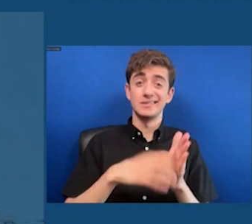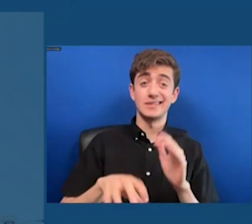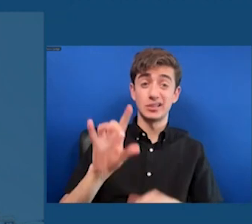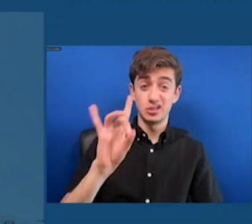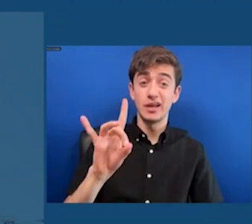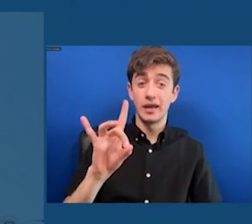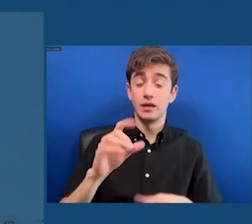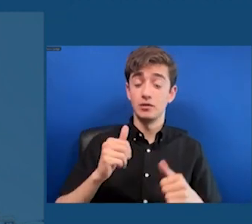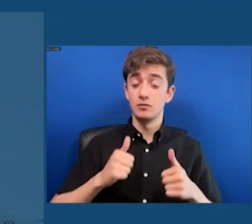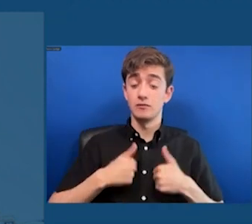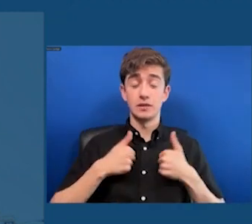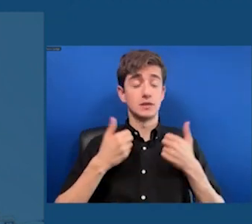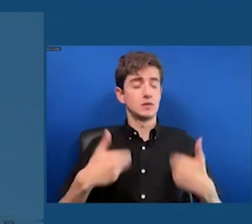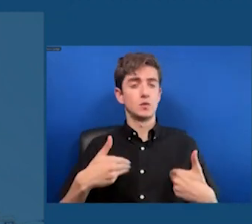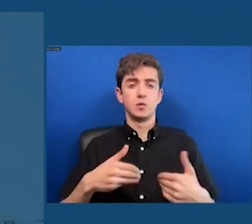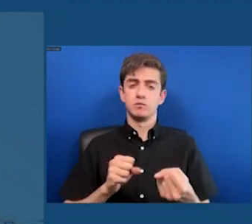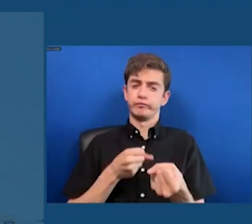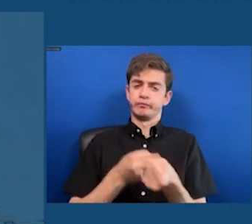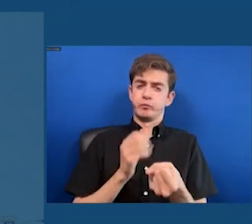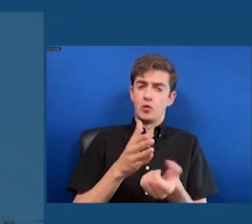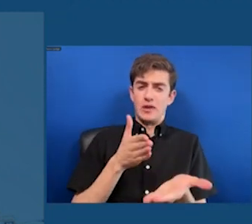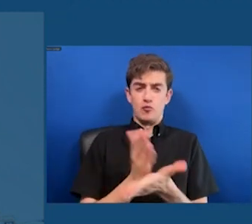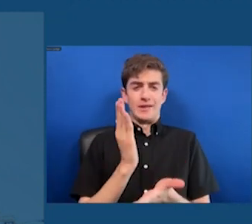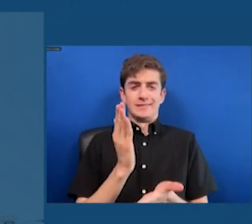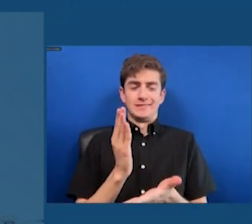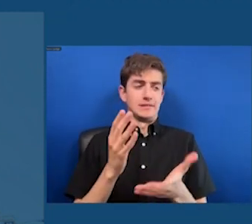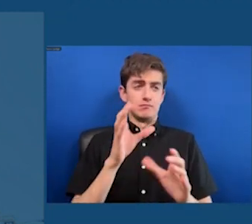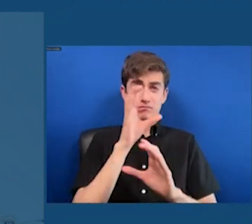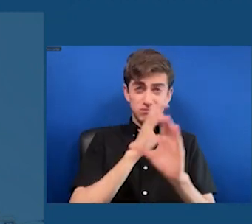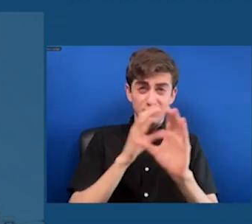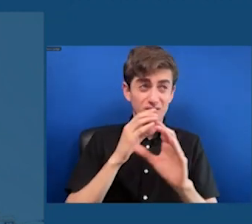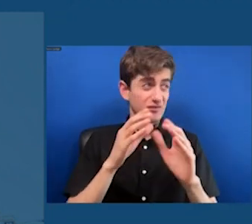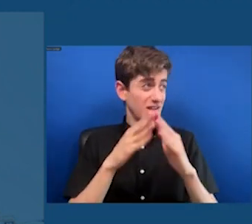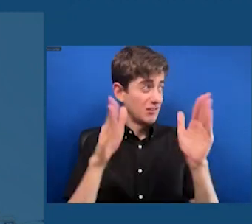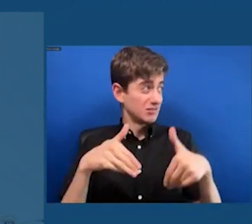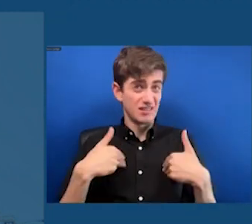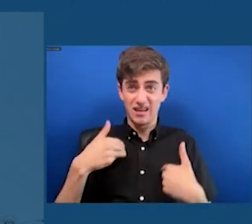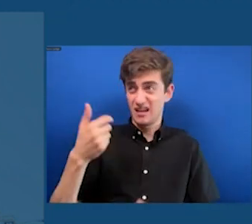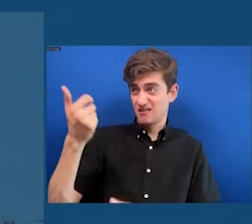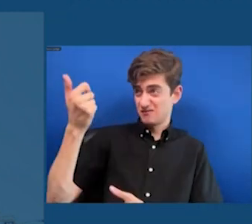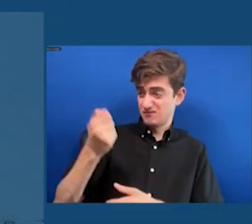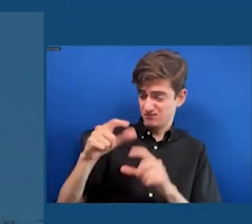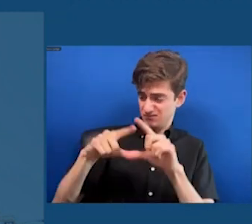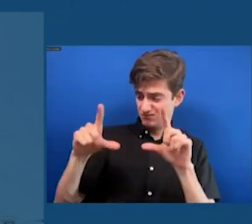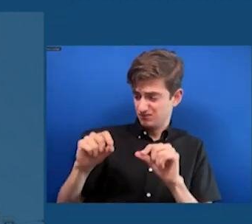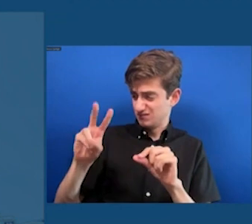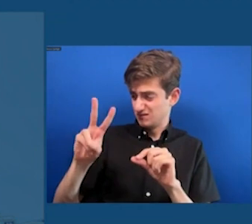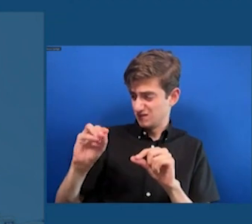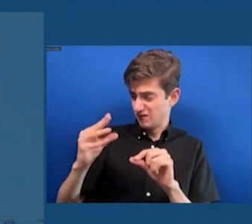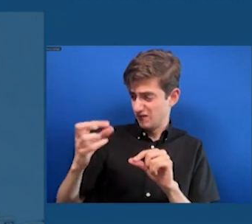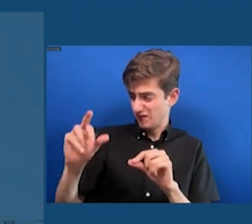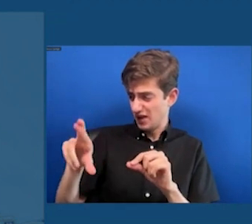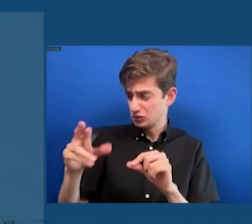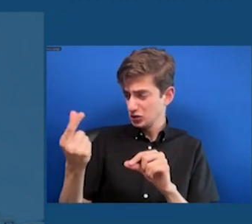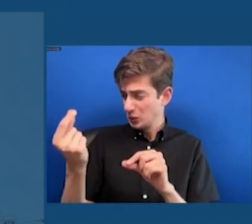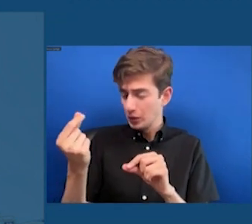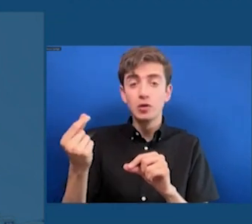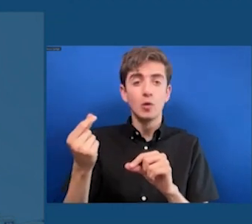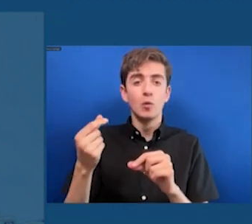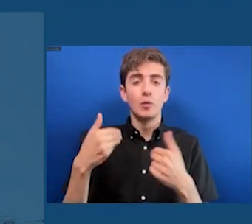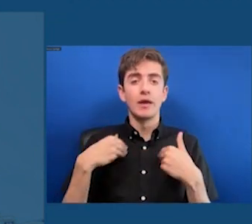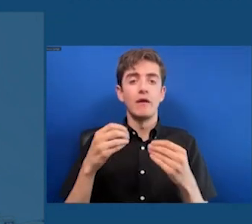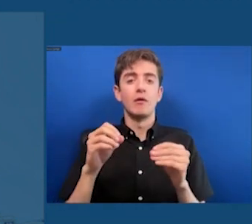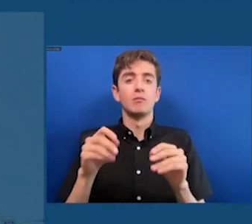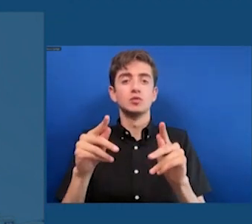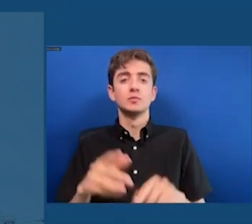the state who are looking to access housing with their vouchers, and creating new affordable rental and